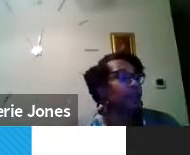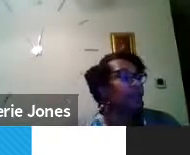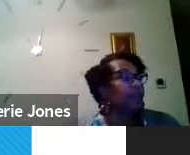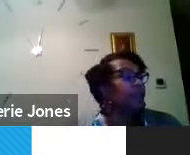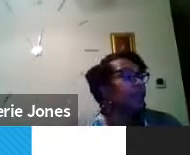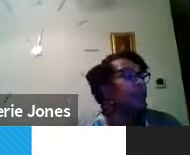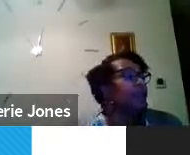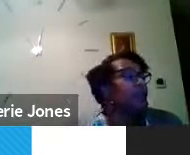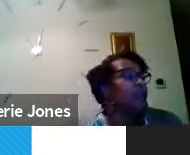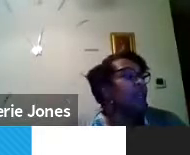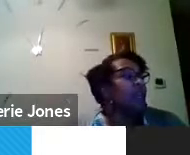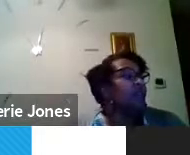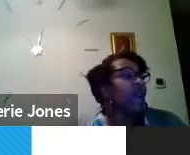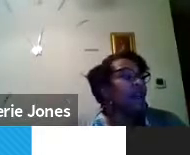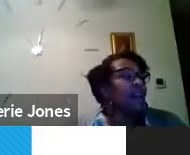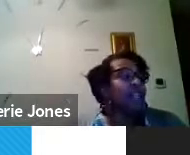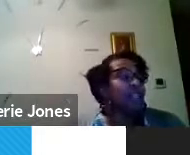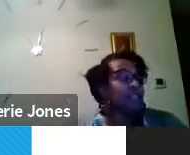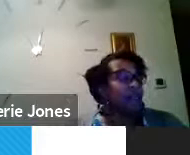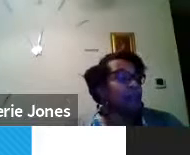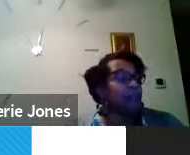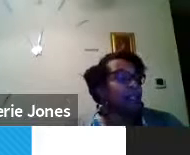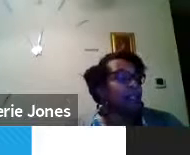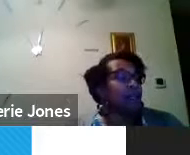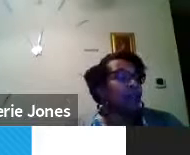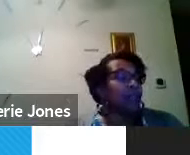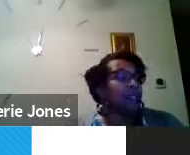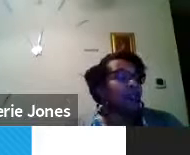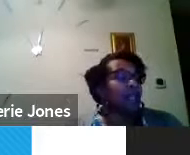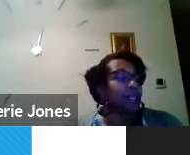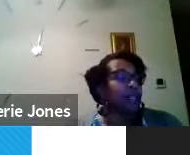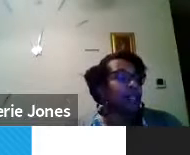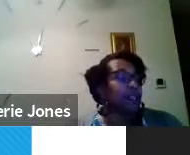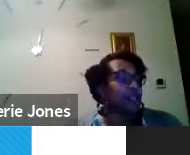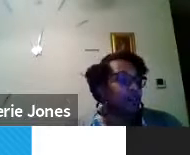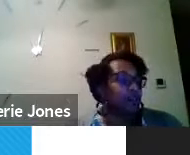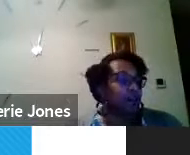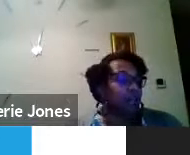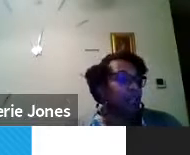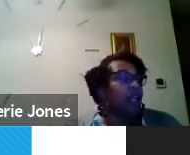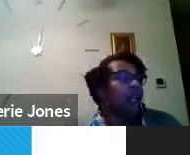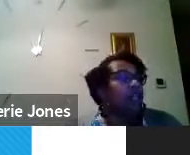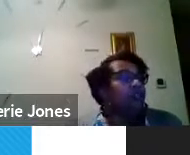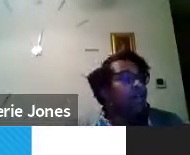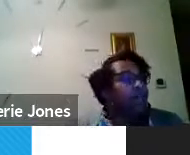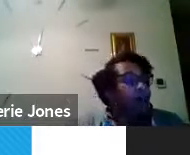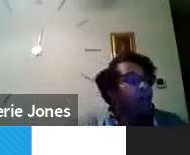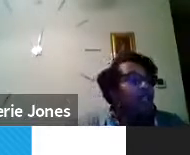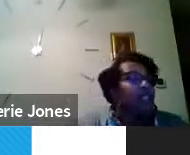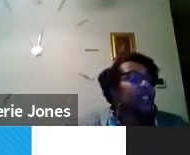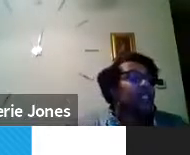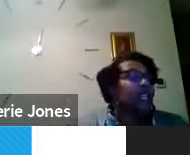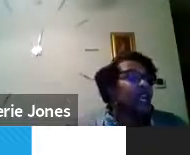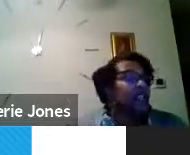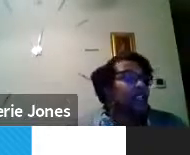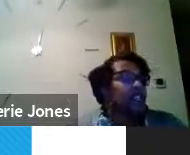804-225-2042. If you have a disability rights-related concern, you may